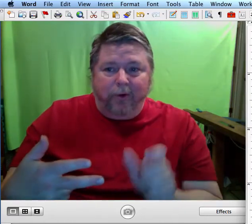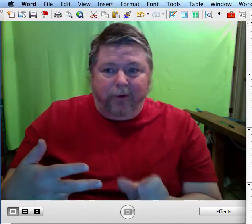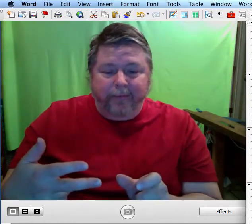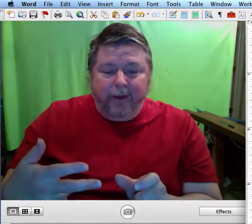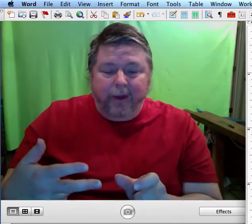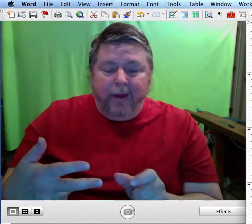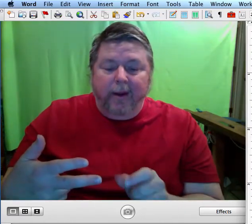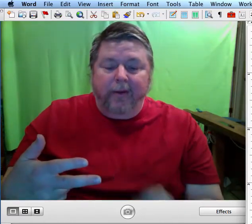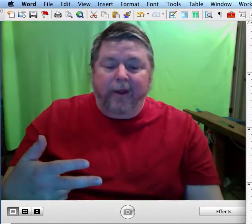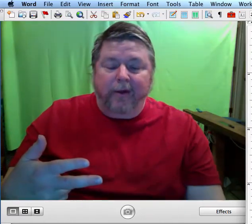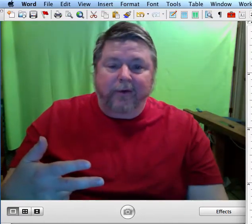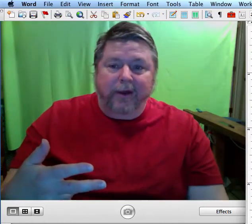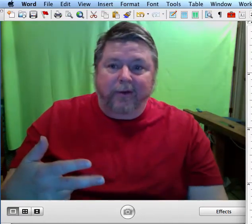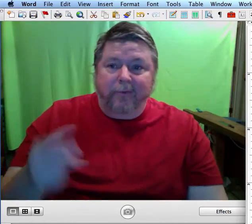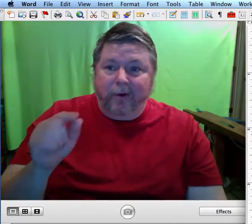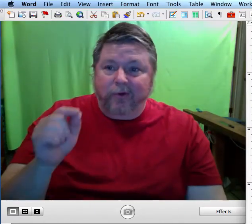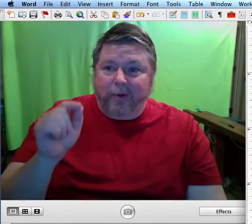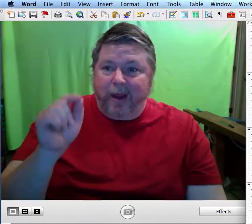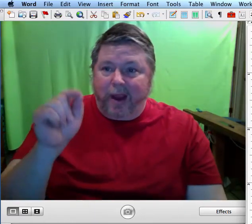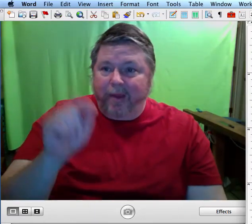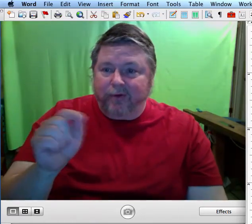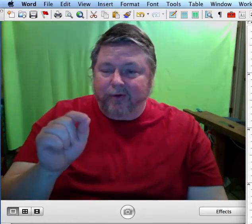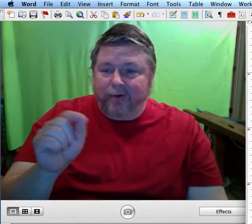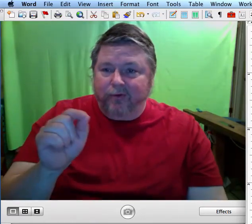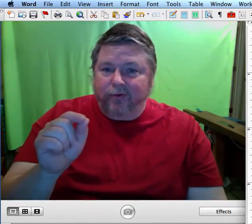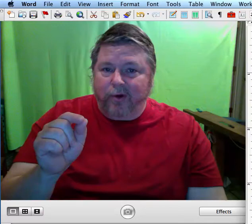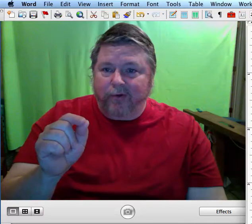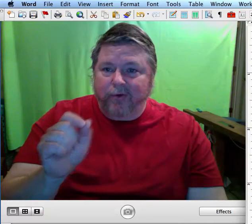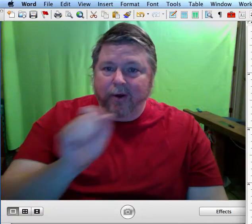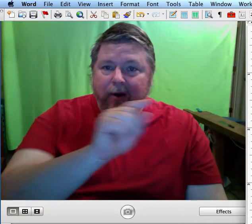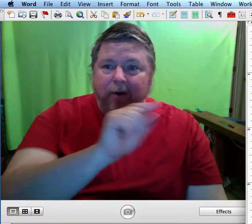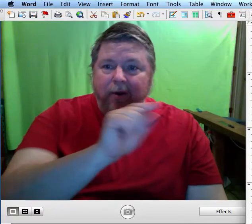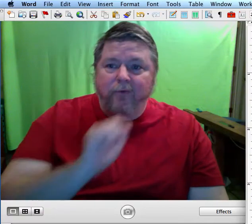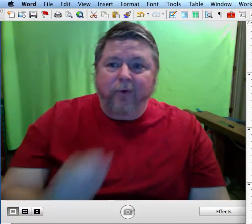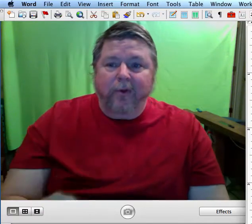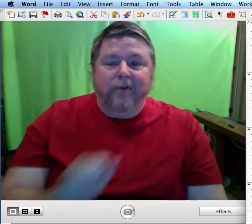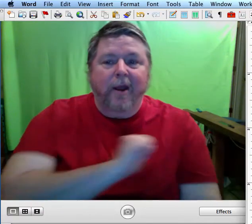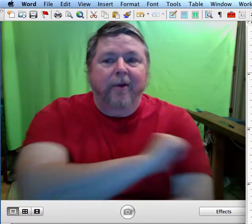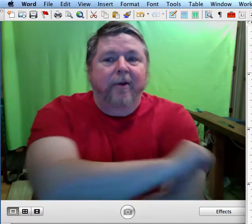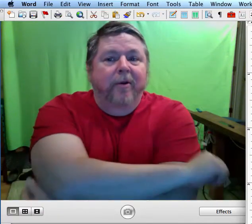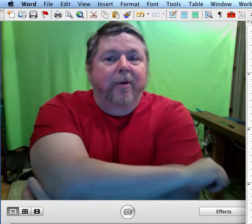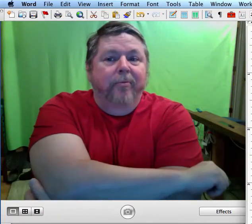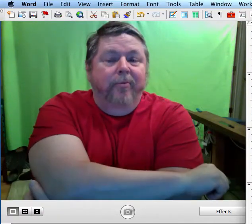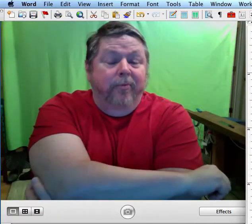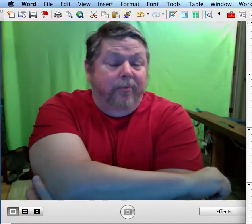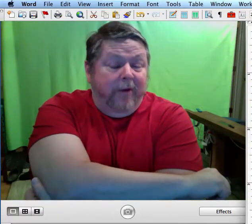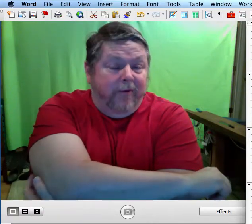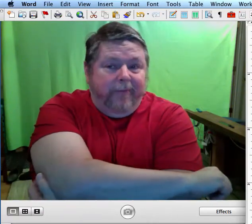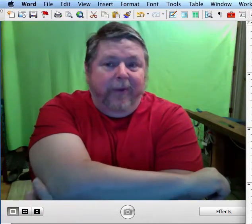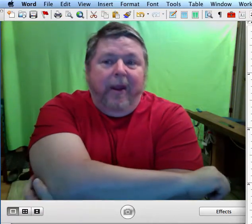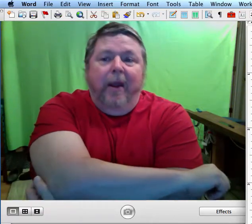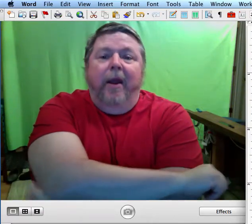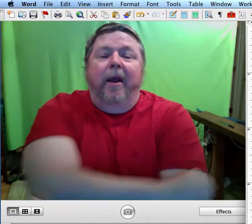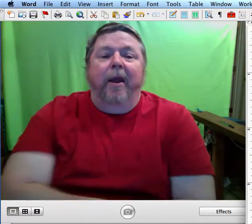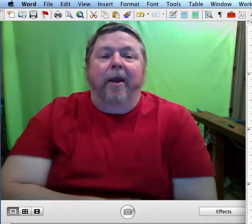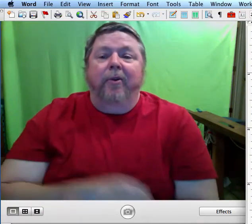word that is supposed to be a best choice for the sign given.